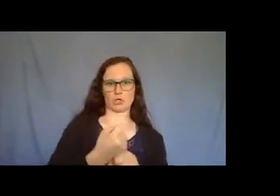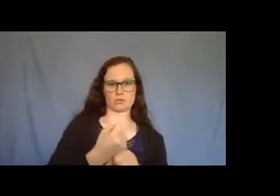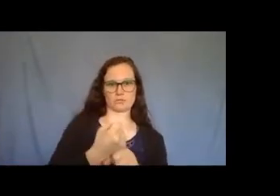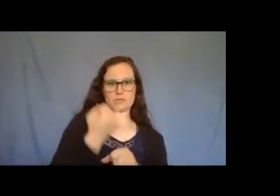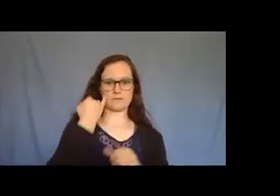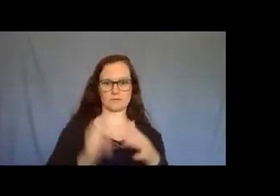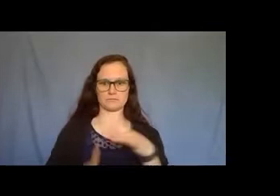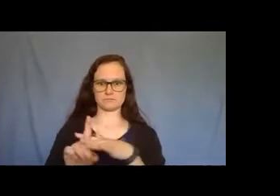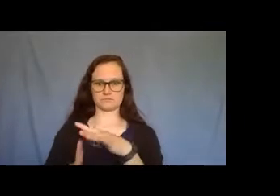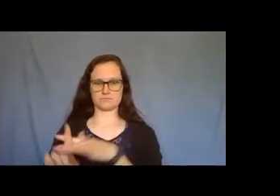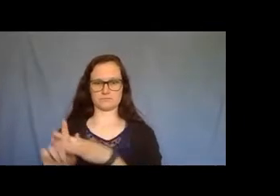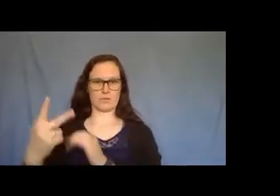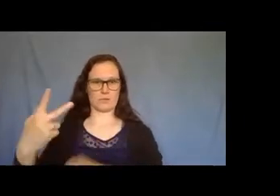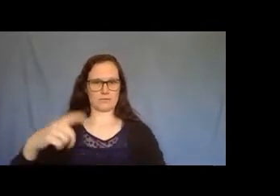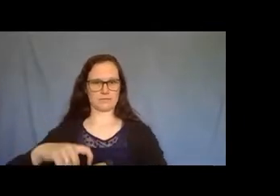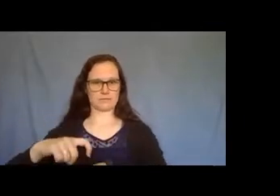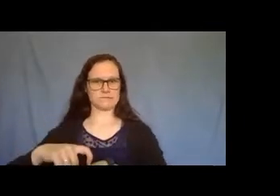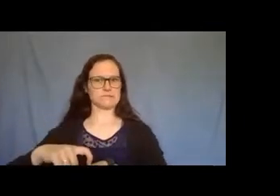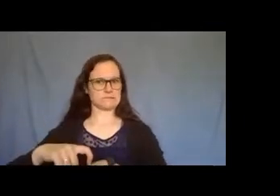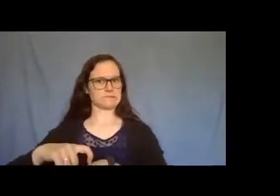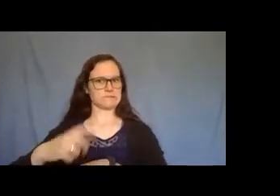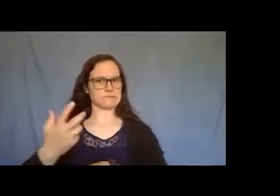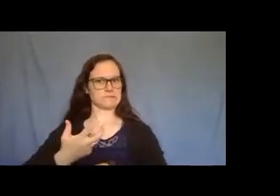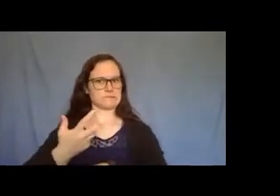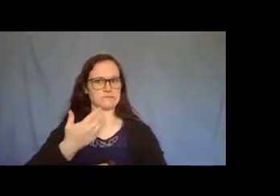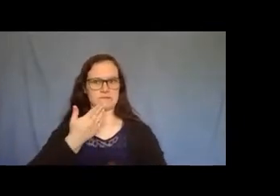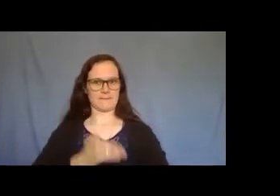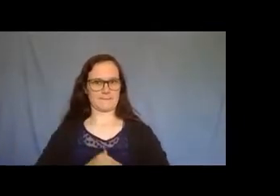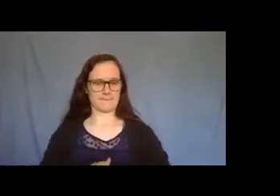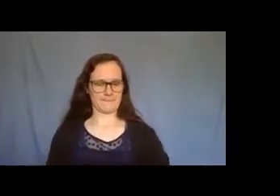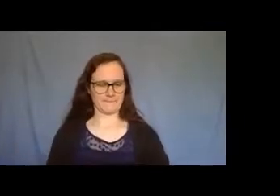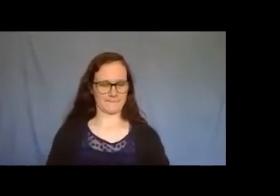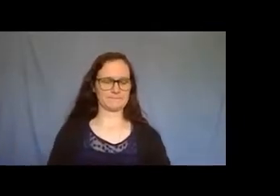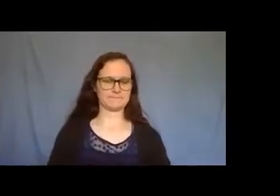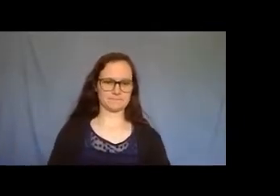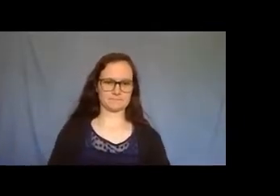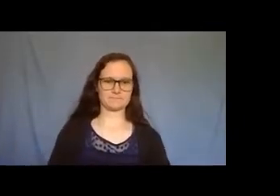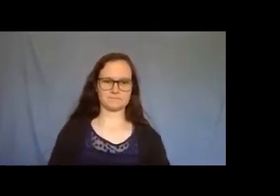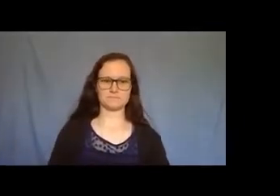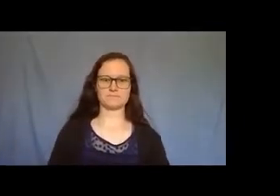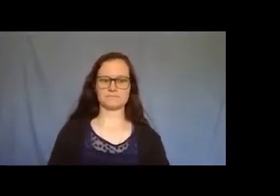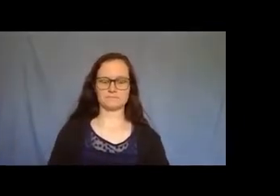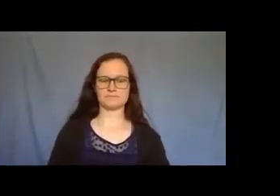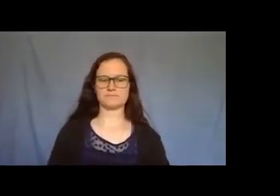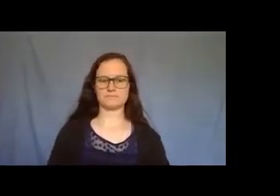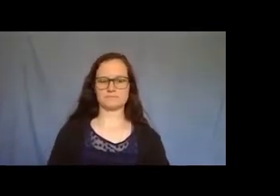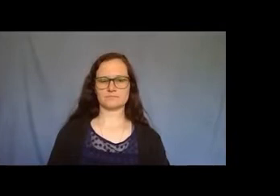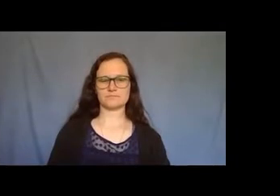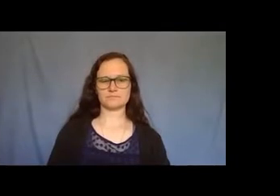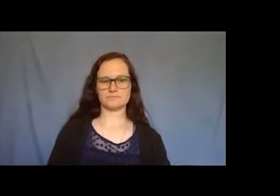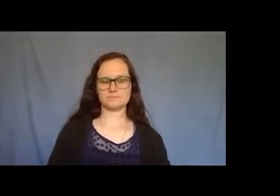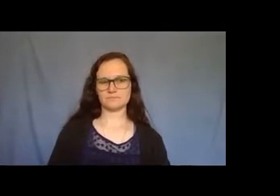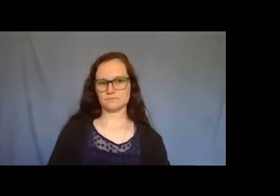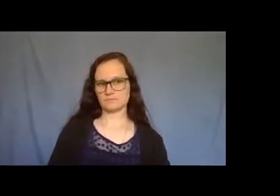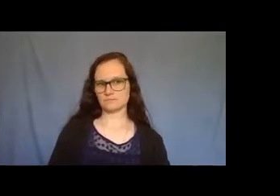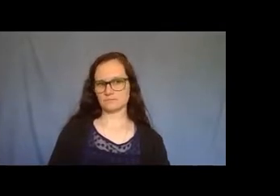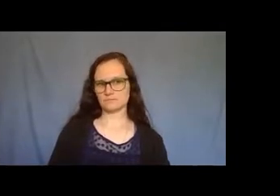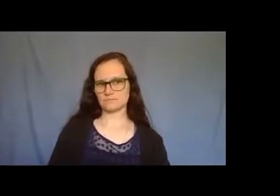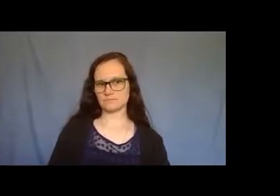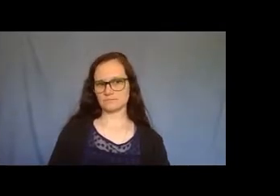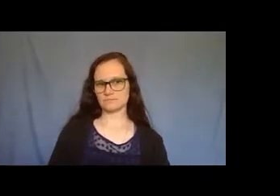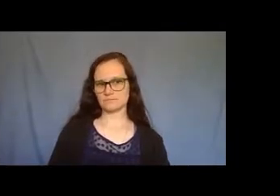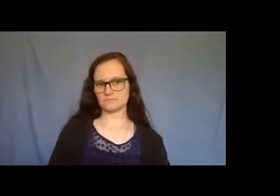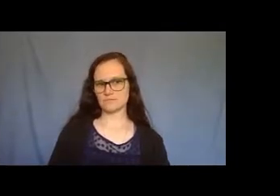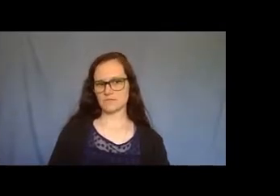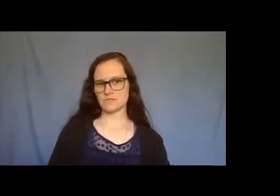I have split the 2 AUs into different symbology. The lower